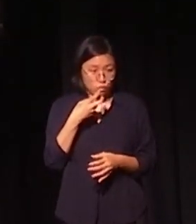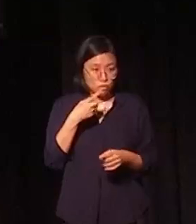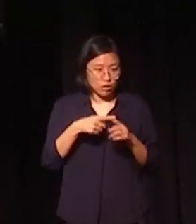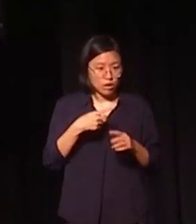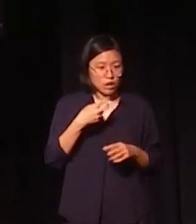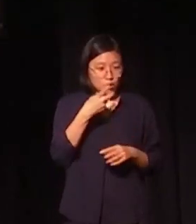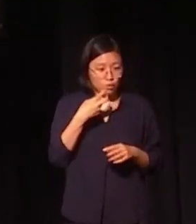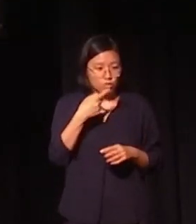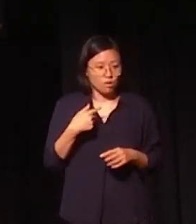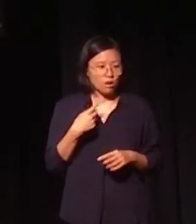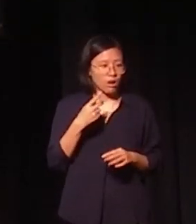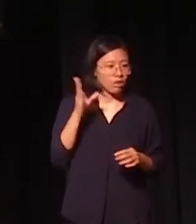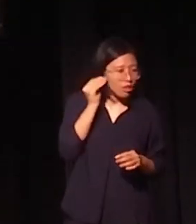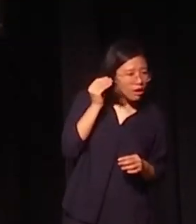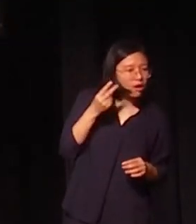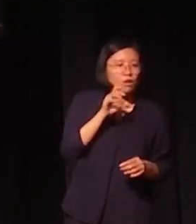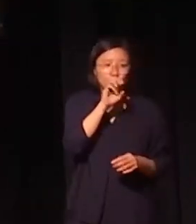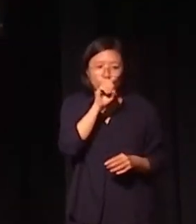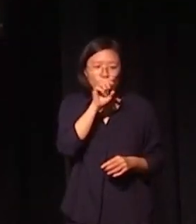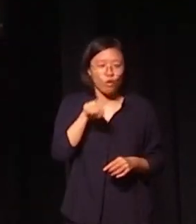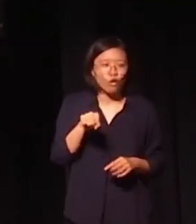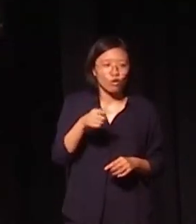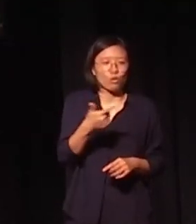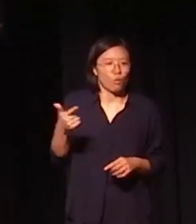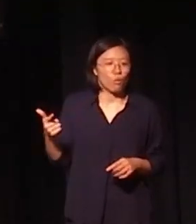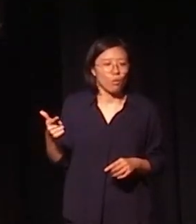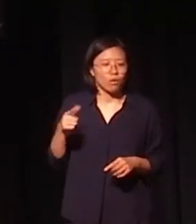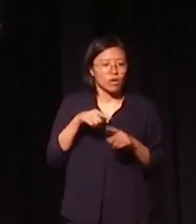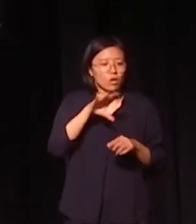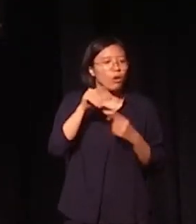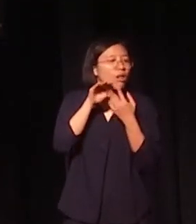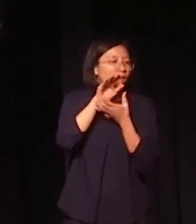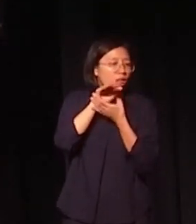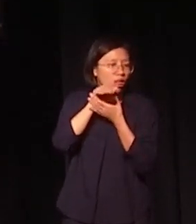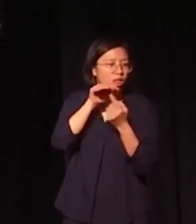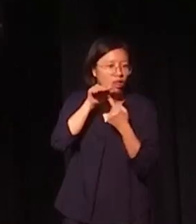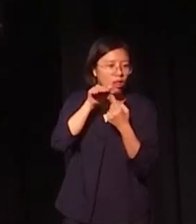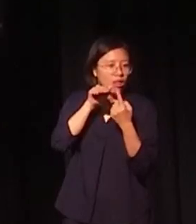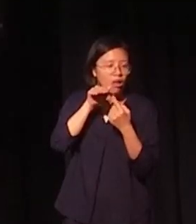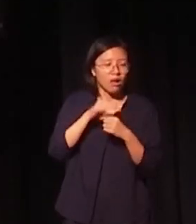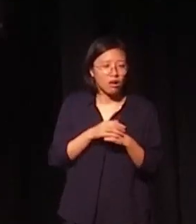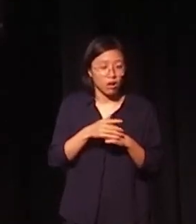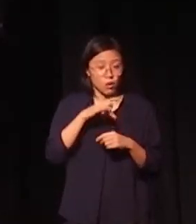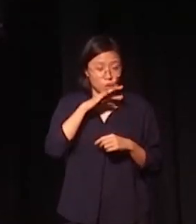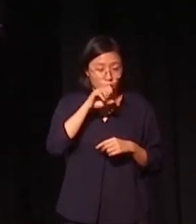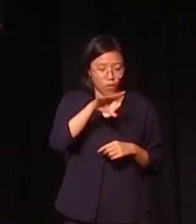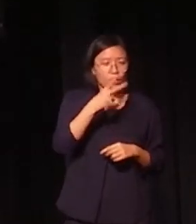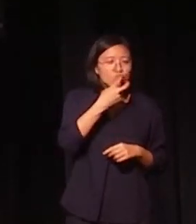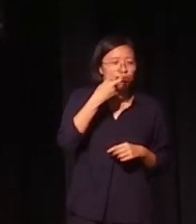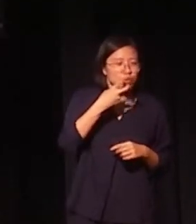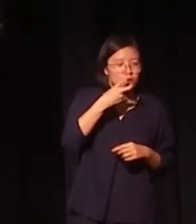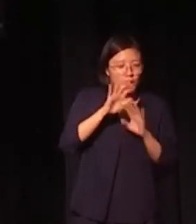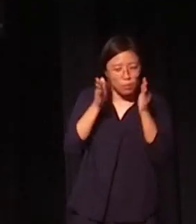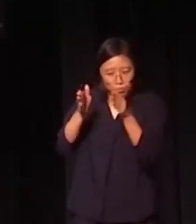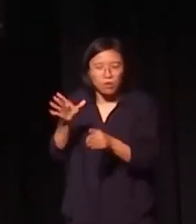phonocentric concept. So the very word language actually alludes to use of the tongue. So when people talk about language, they often overlook the fact that